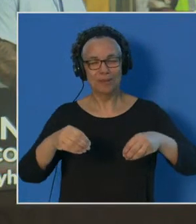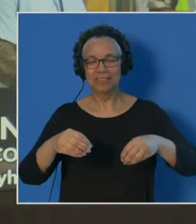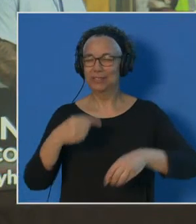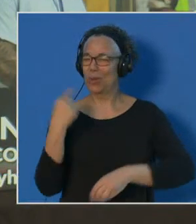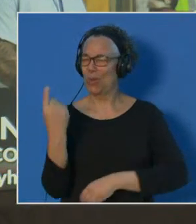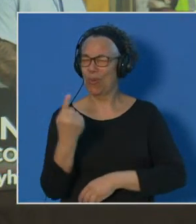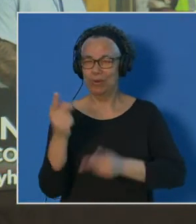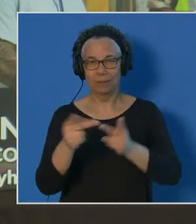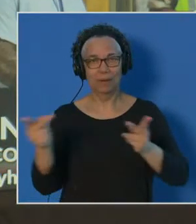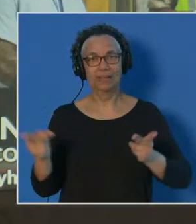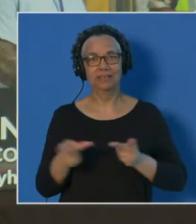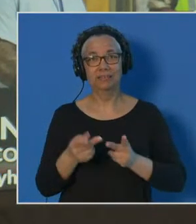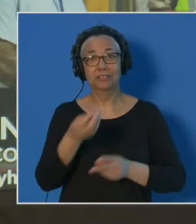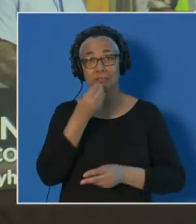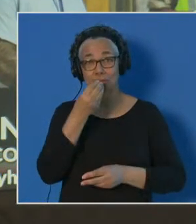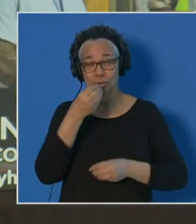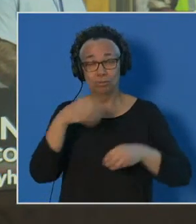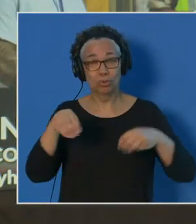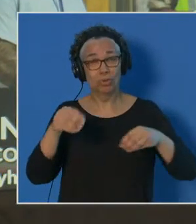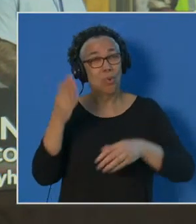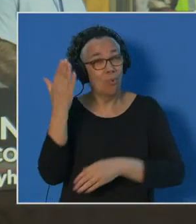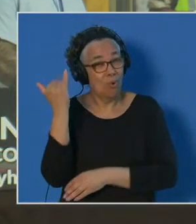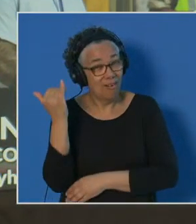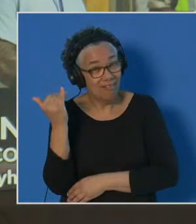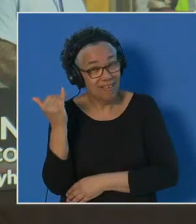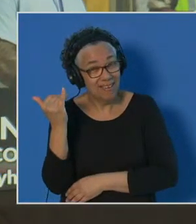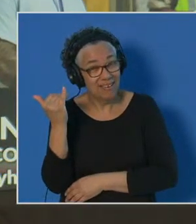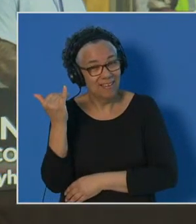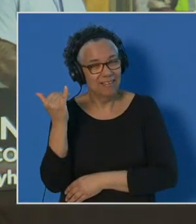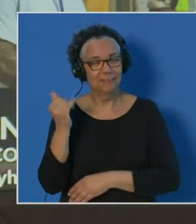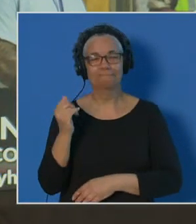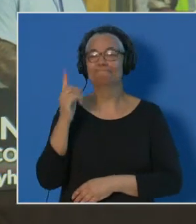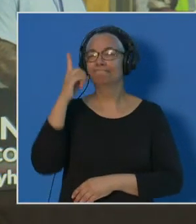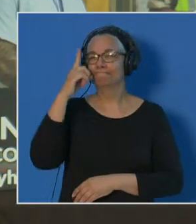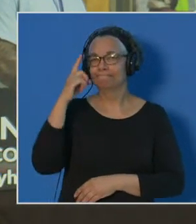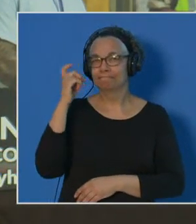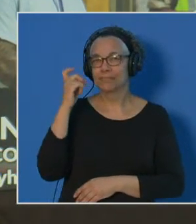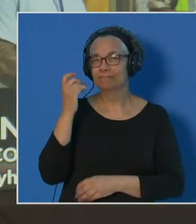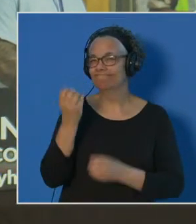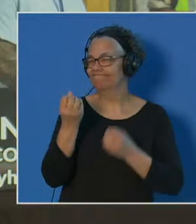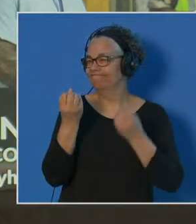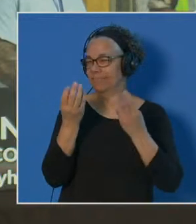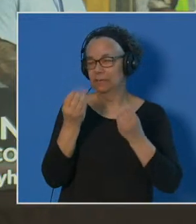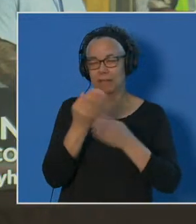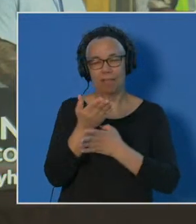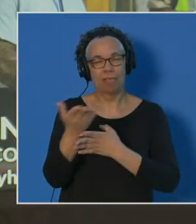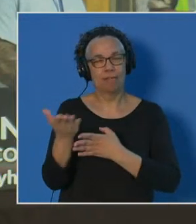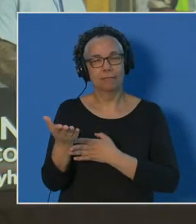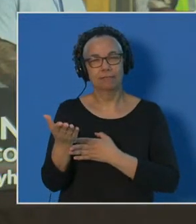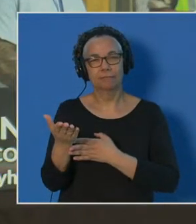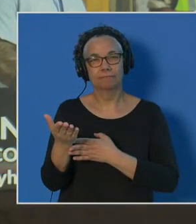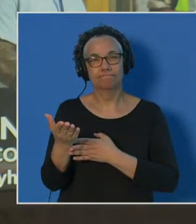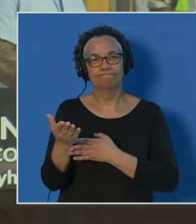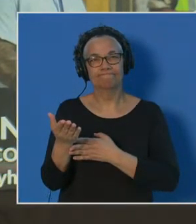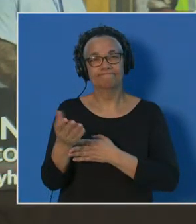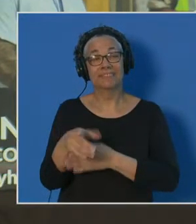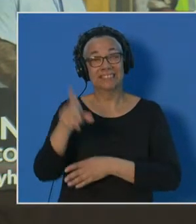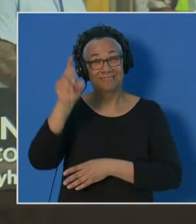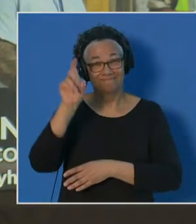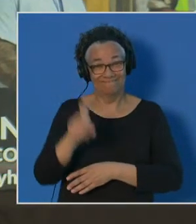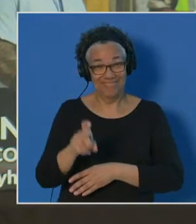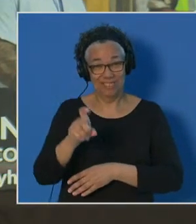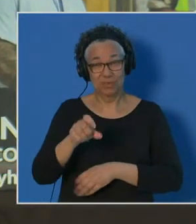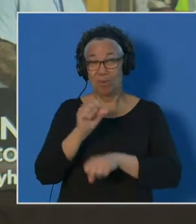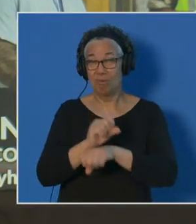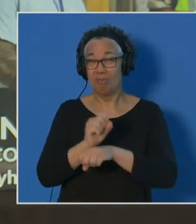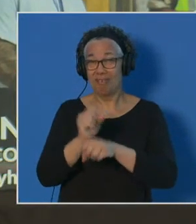exists is for grocery stores. The reasoning and understanding for this is based on a number of factors. That is one of the essential services. We want to make sure